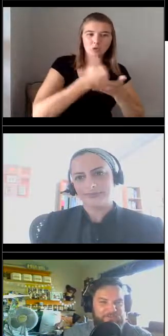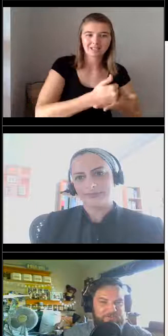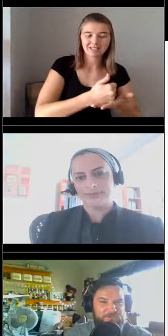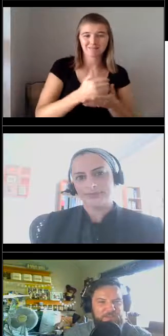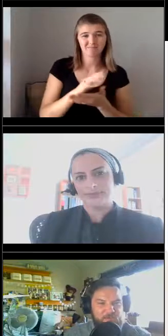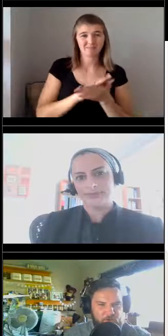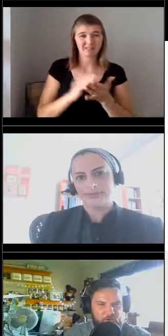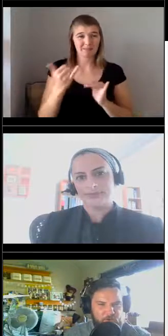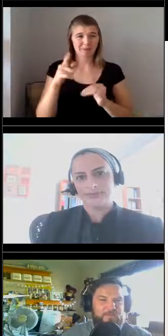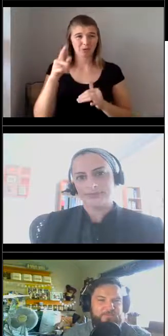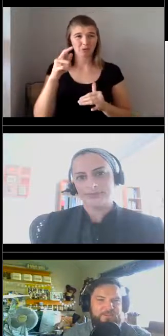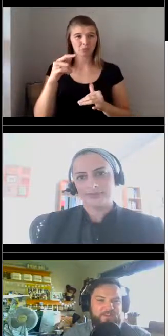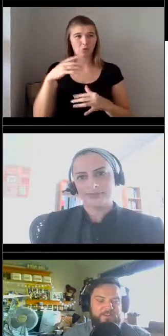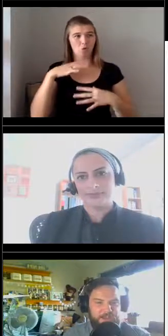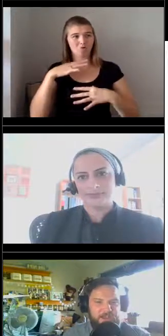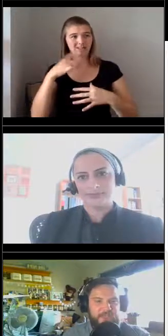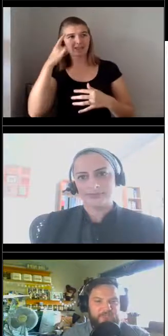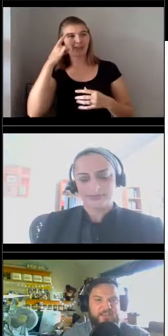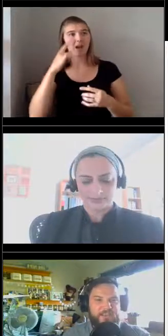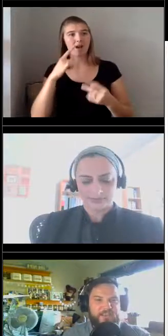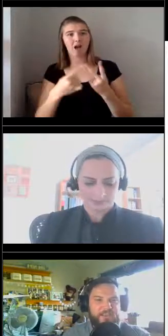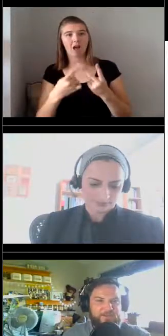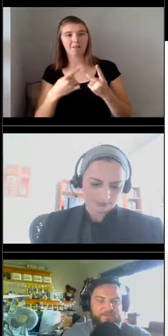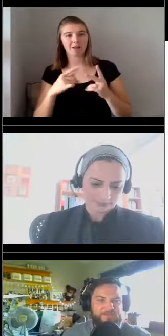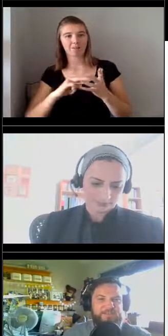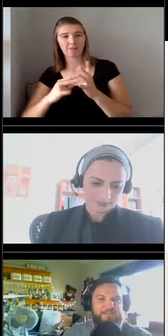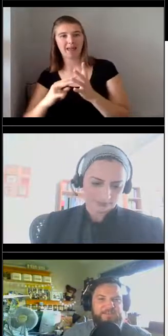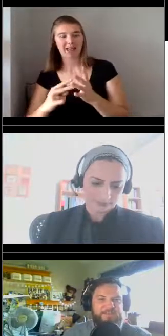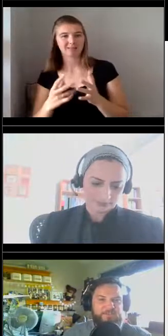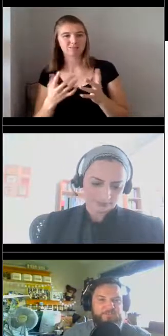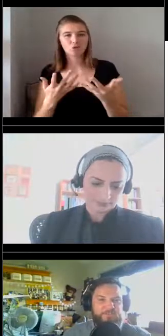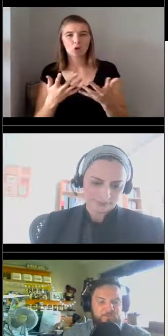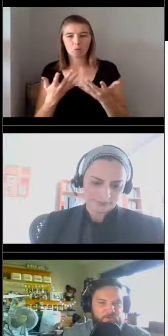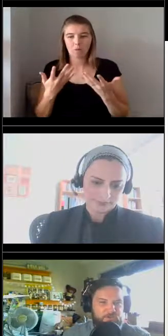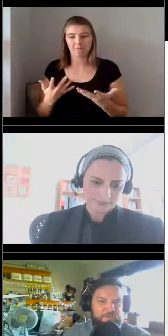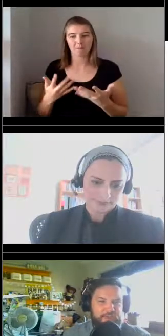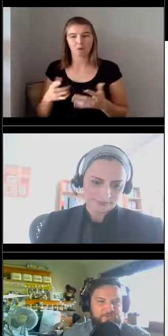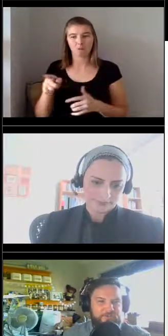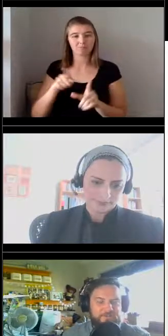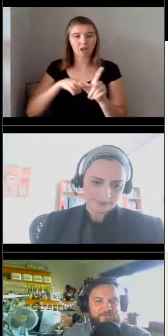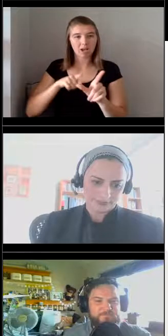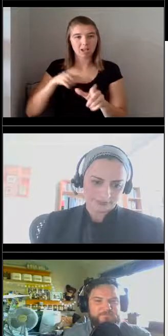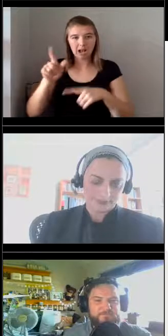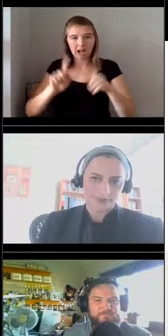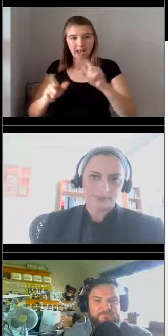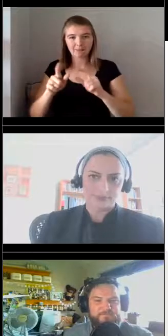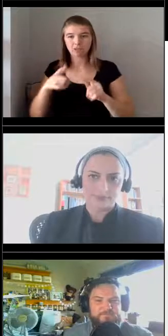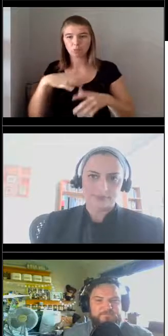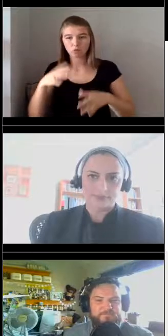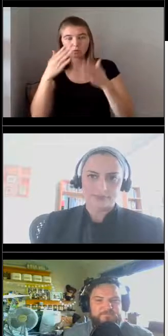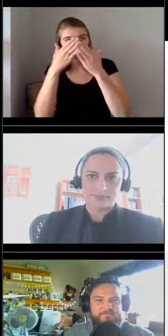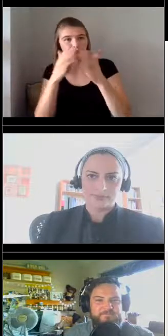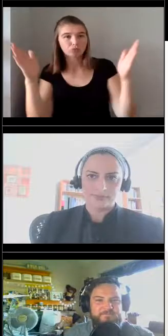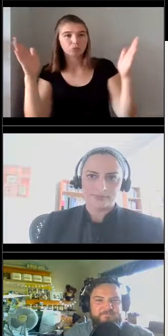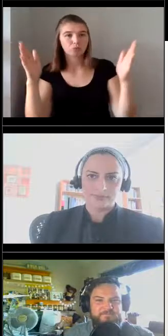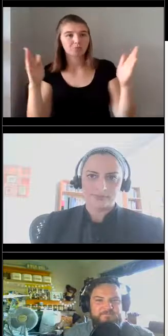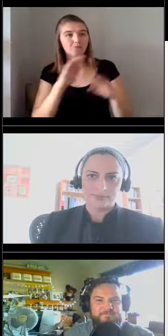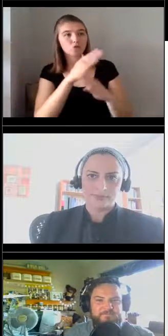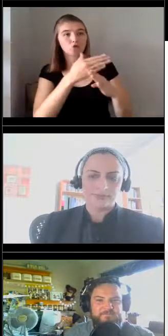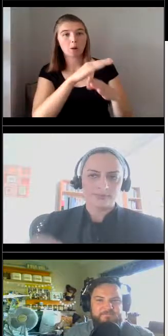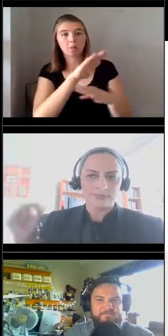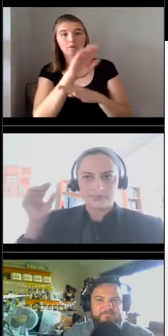laying the groundwork. What would you recommend that an early career chemist does to broaden their horizons?